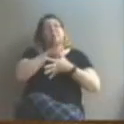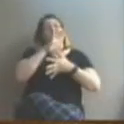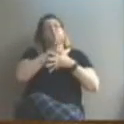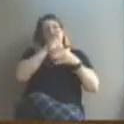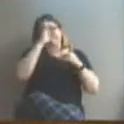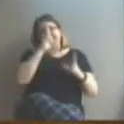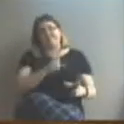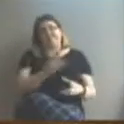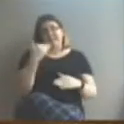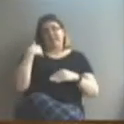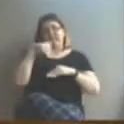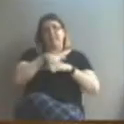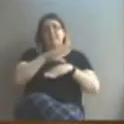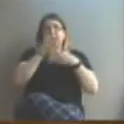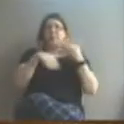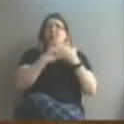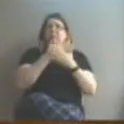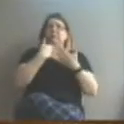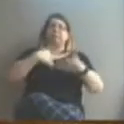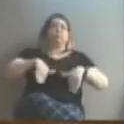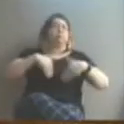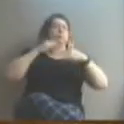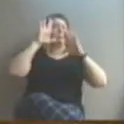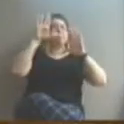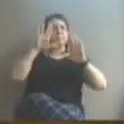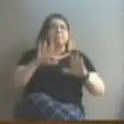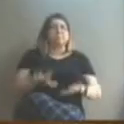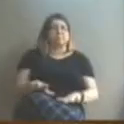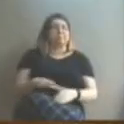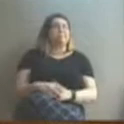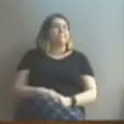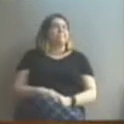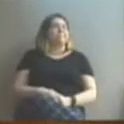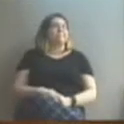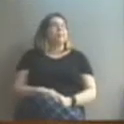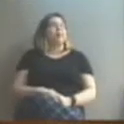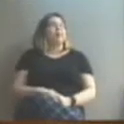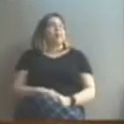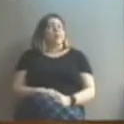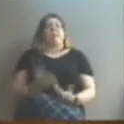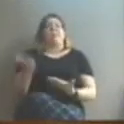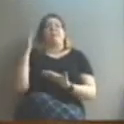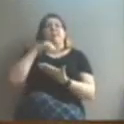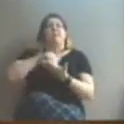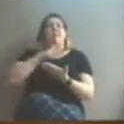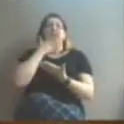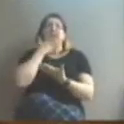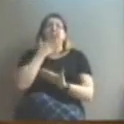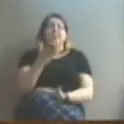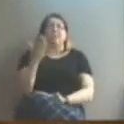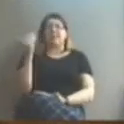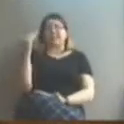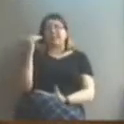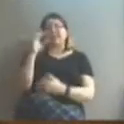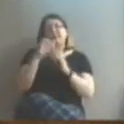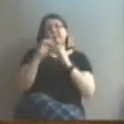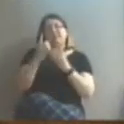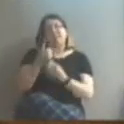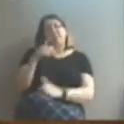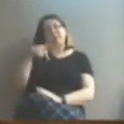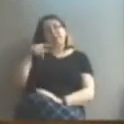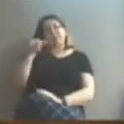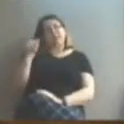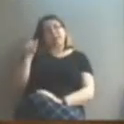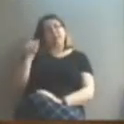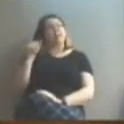night, and they were all exceptional in some way. So we want to again thank the 15th District PTA President